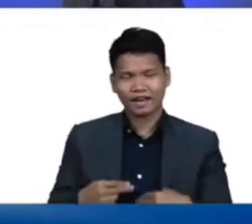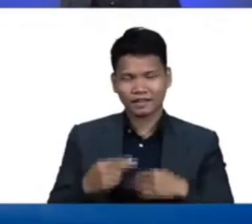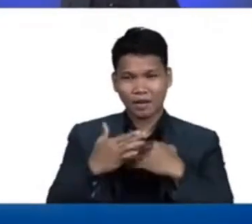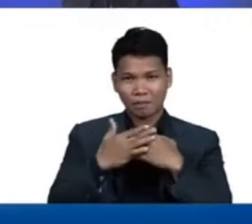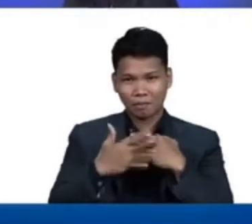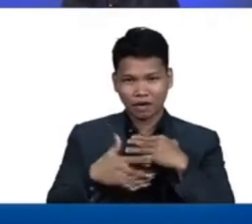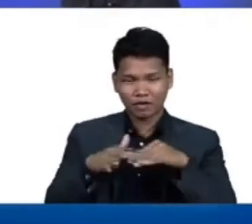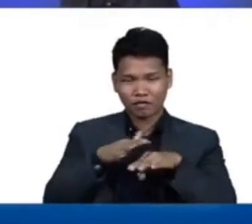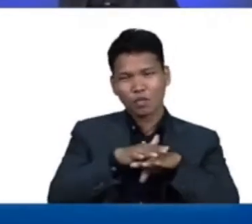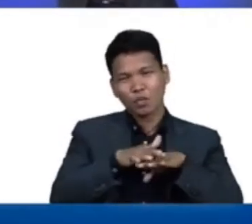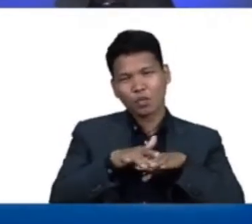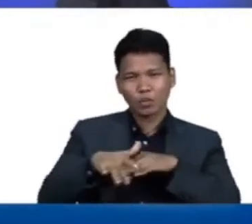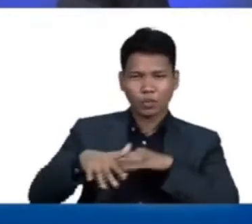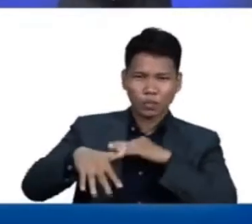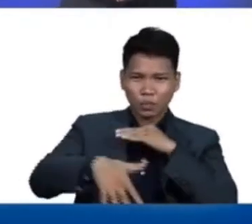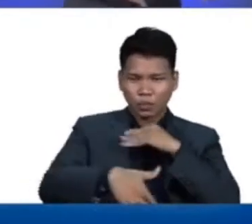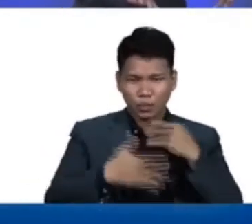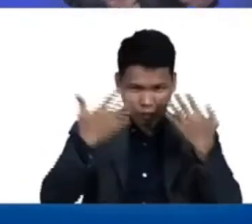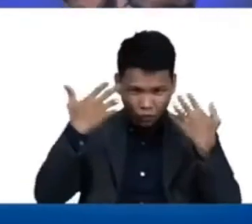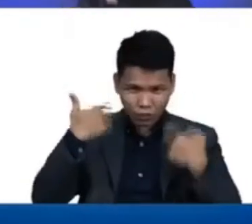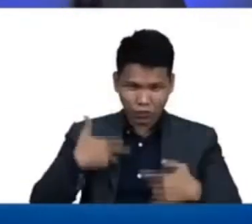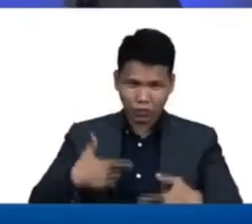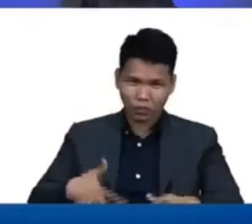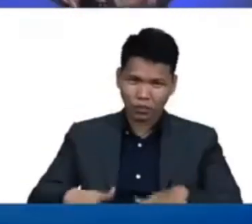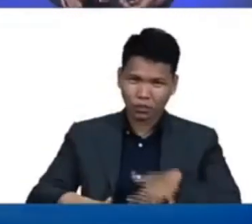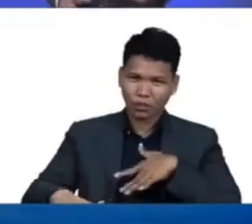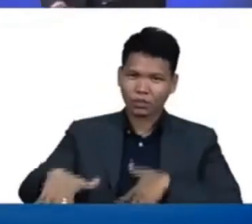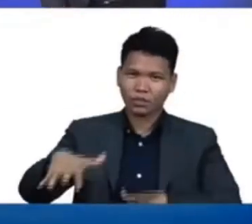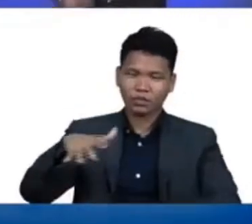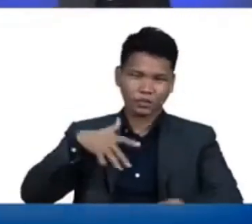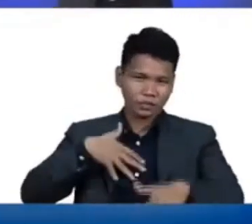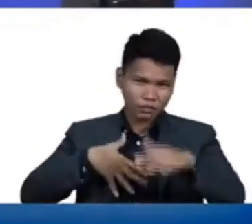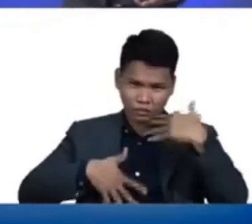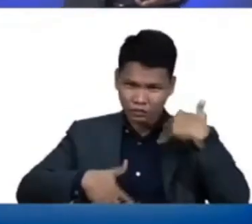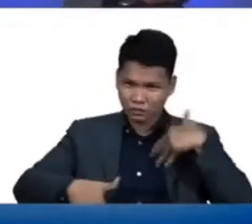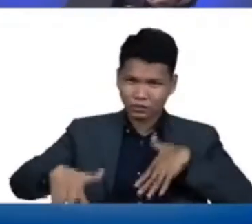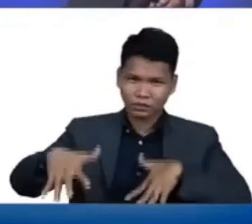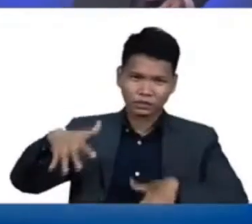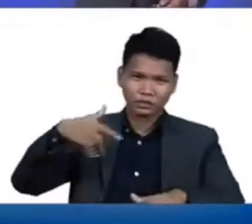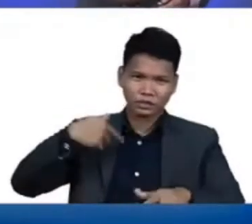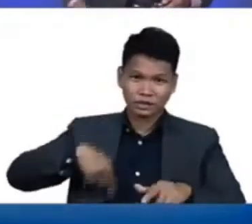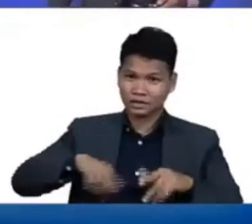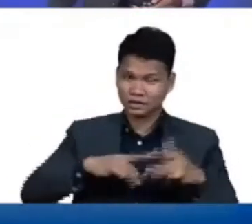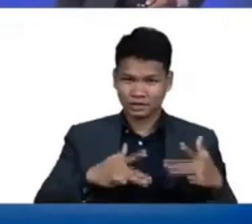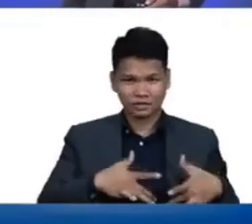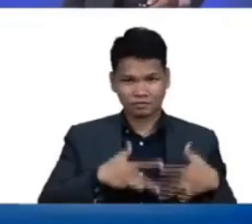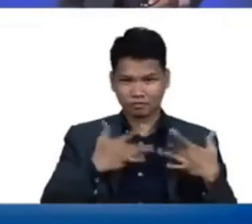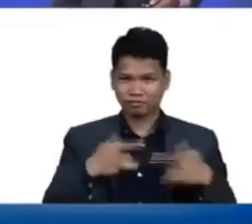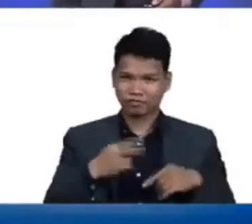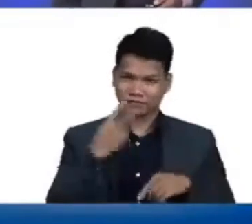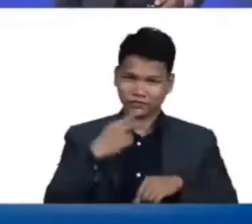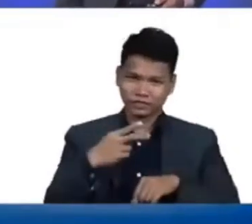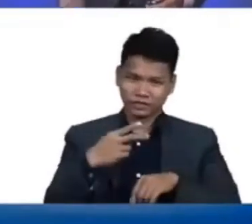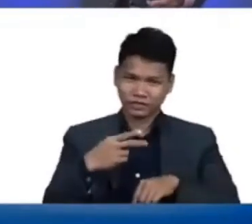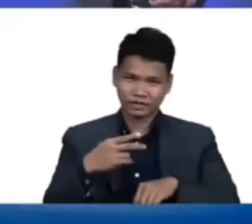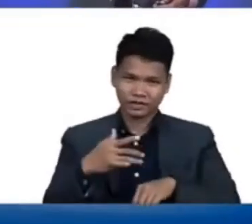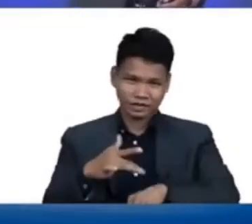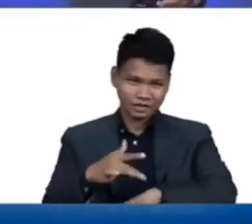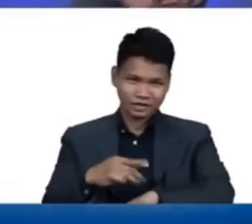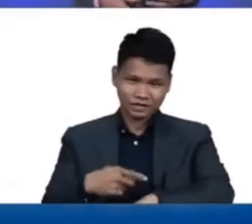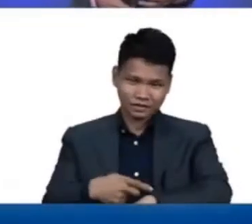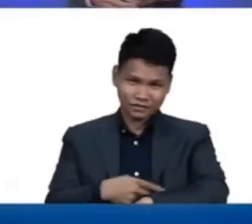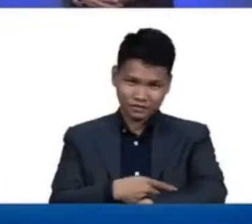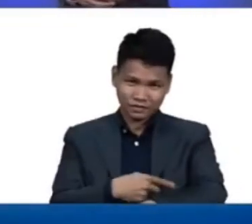tumutulong kung bakit maluwag yung daloy ng ating dugo sa ating mga ugat. Ito po